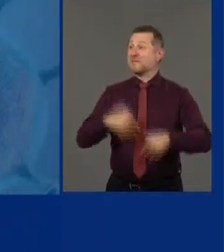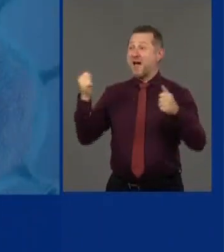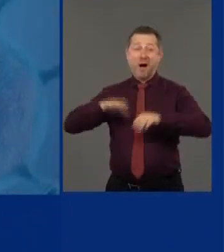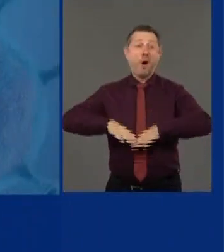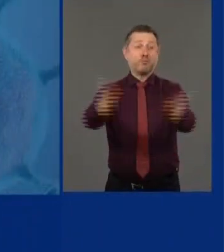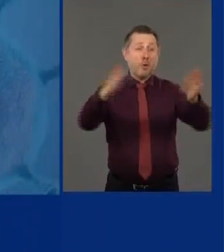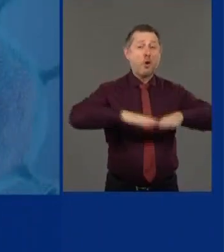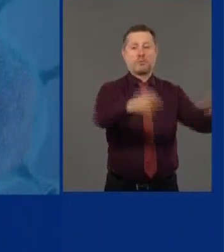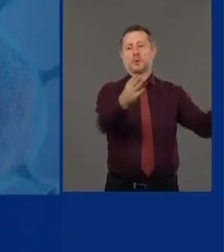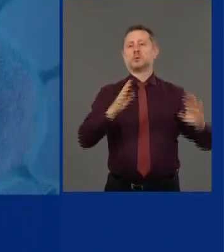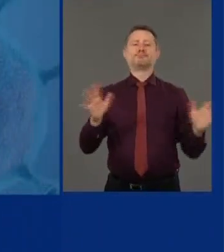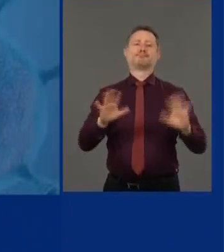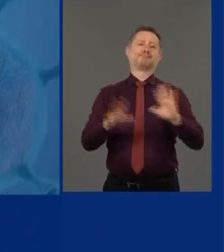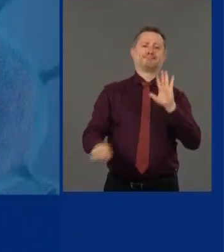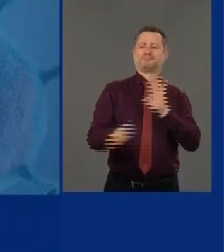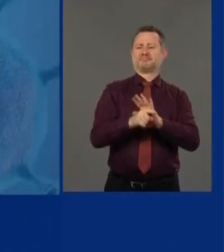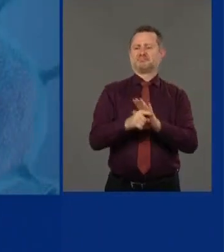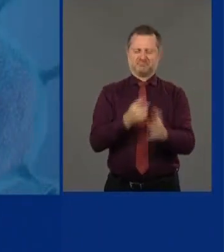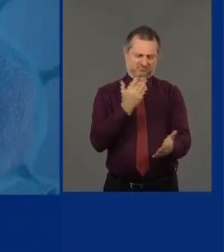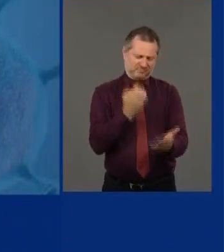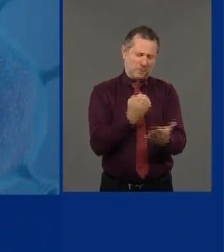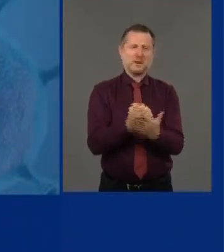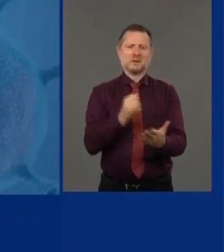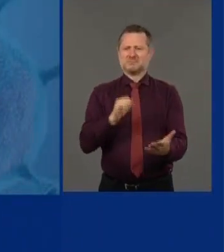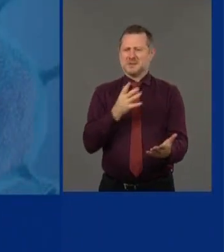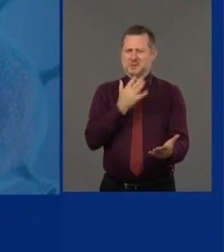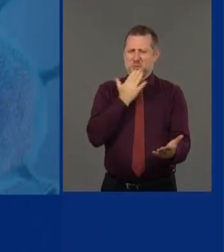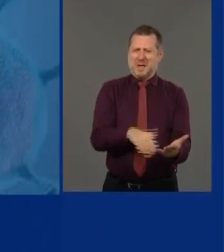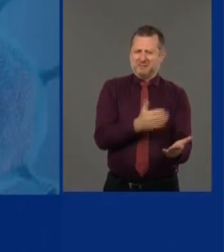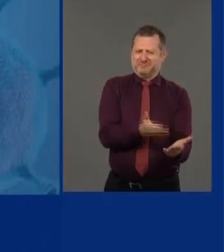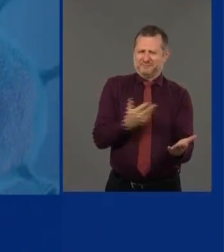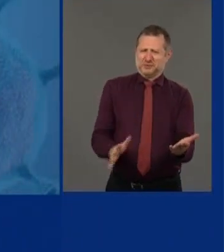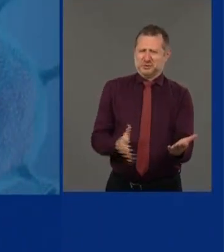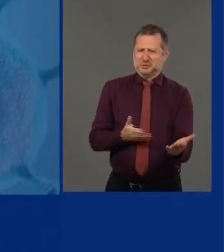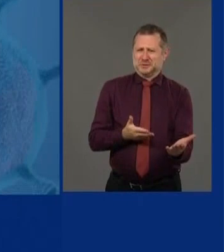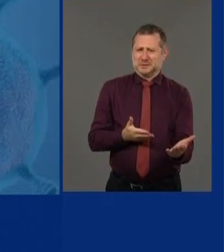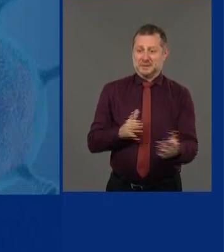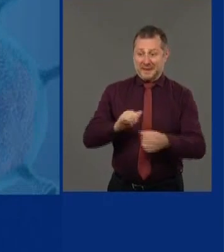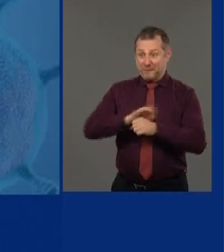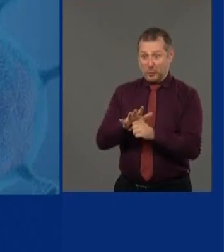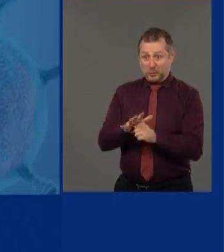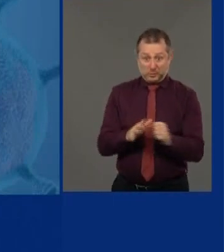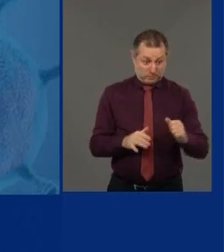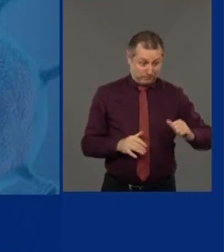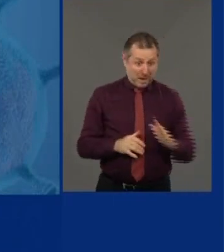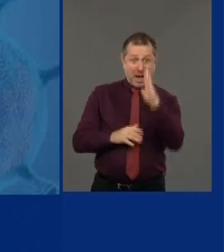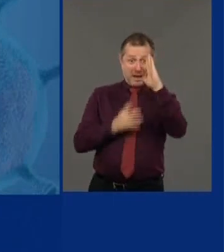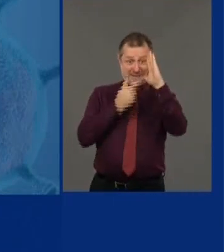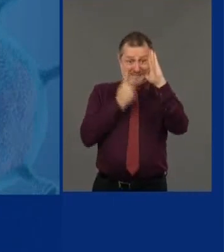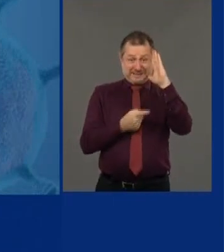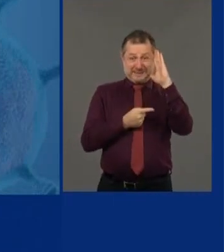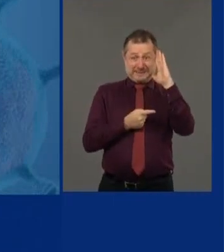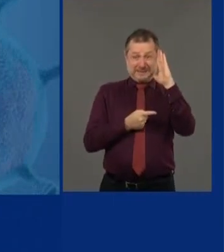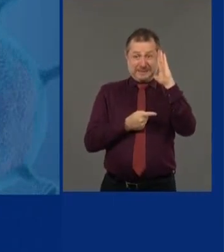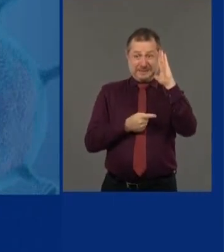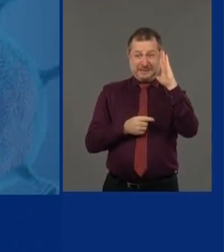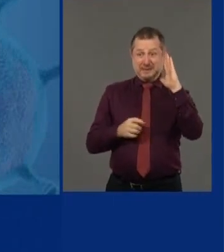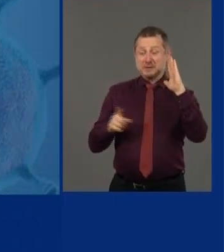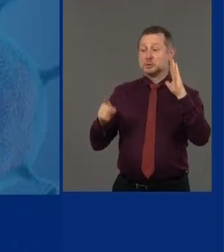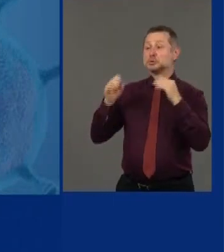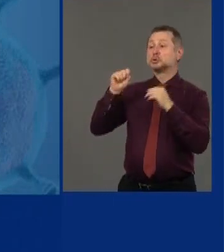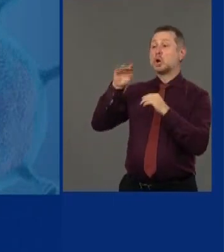economy. What has been happening is when that virus spikes, the market goes down, not